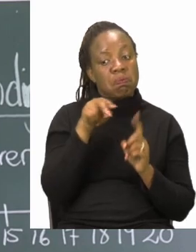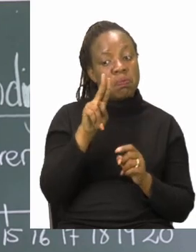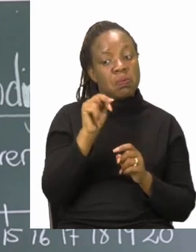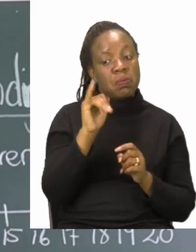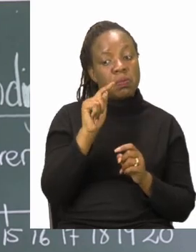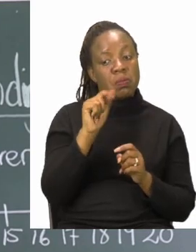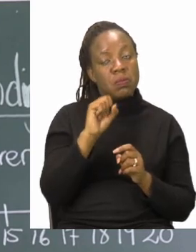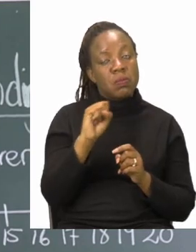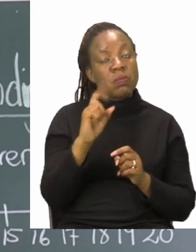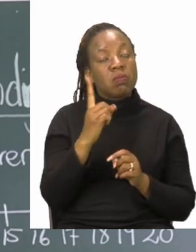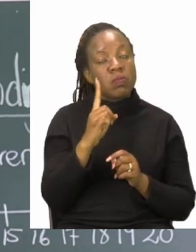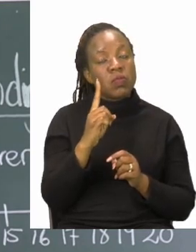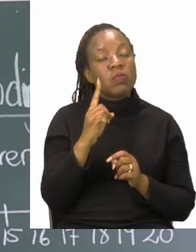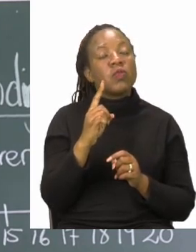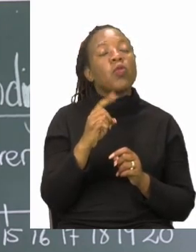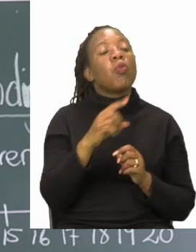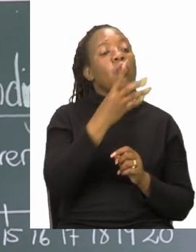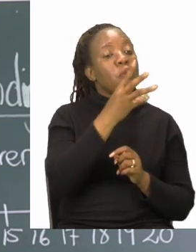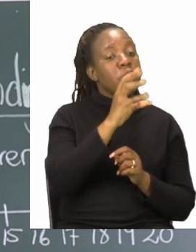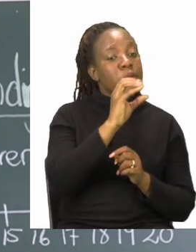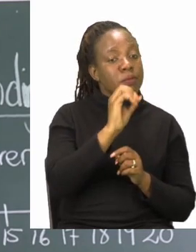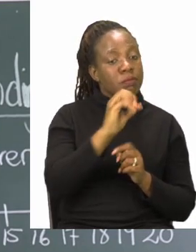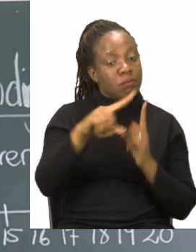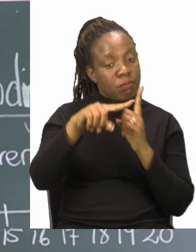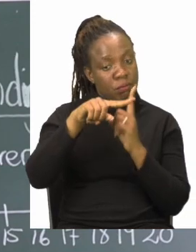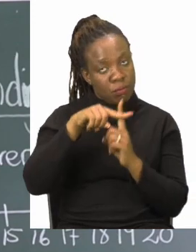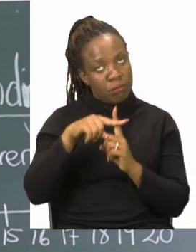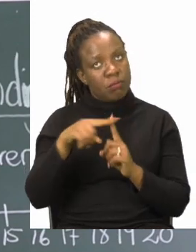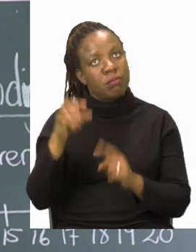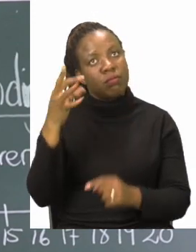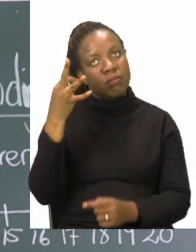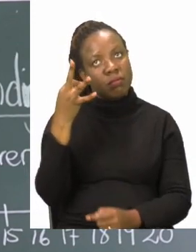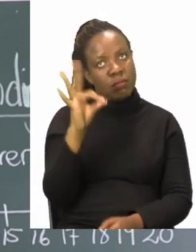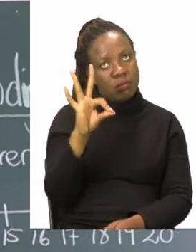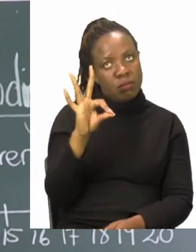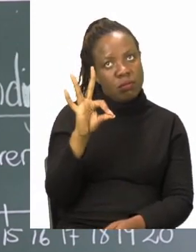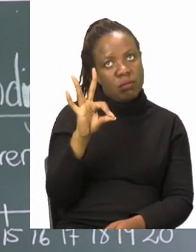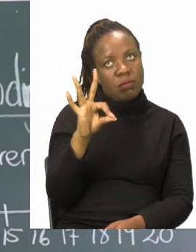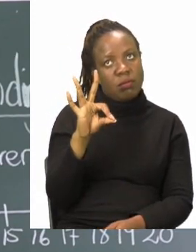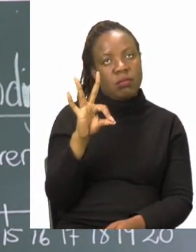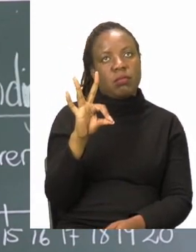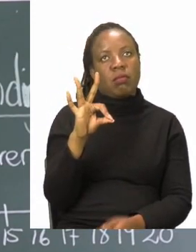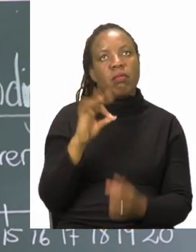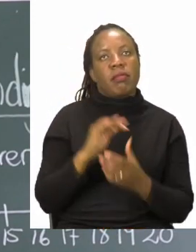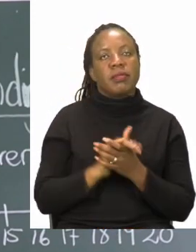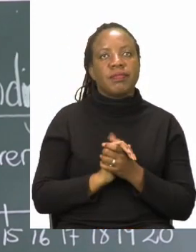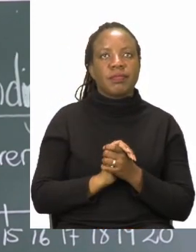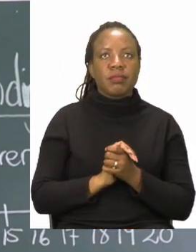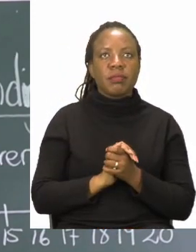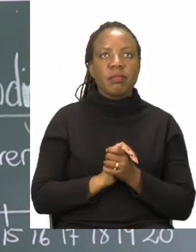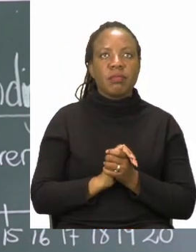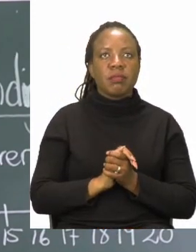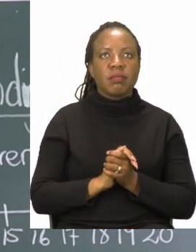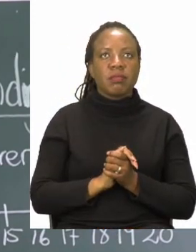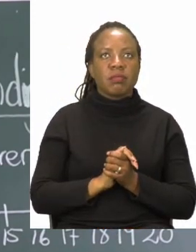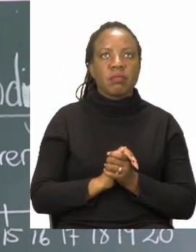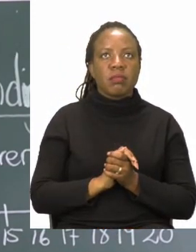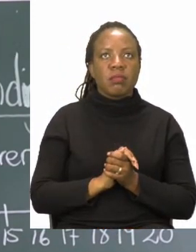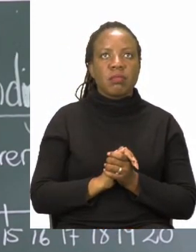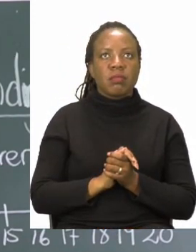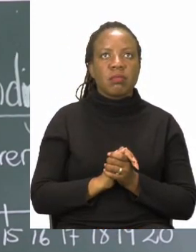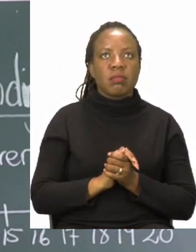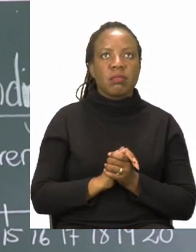units? 60 plus 9. That's right. So, if we